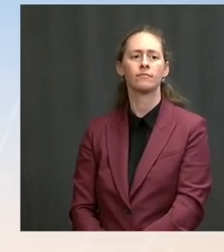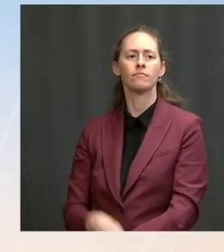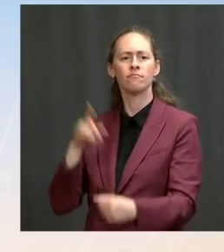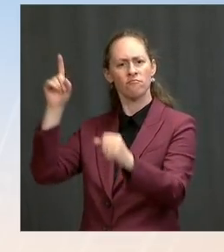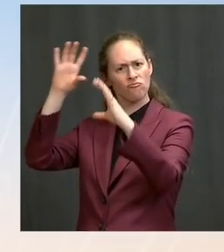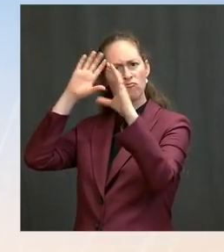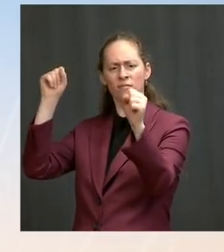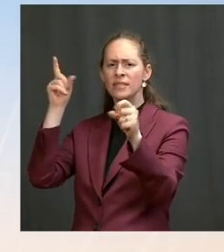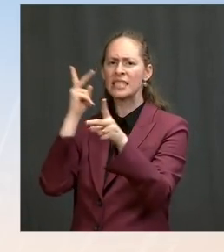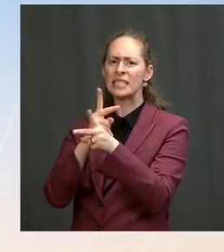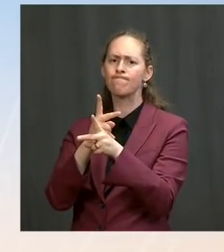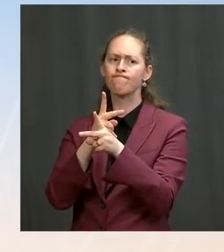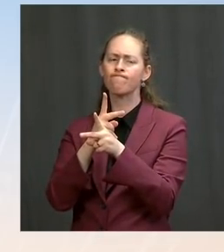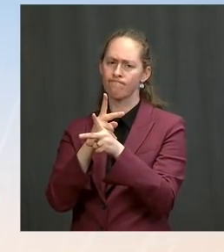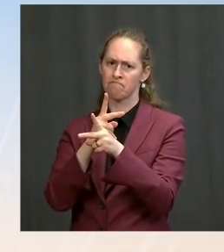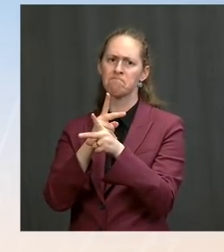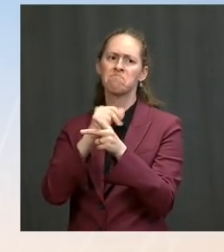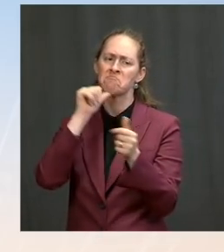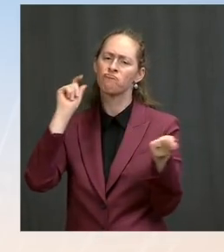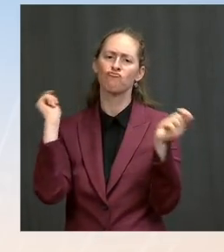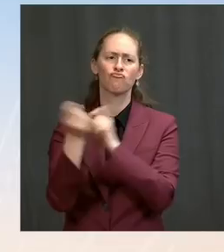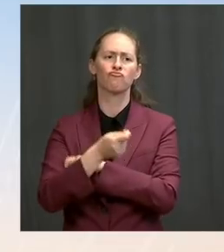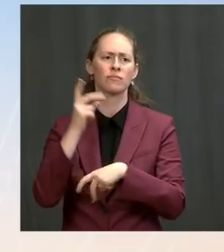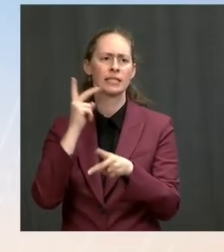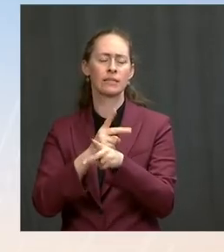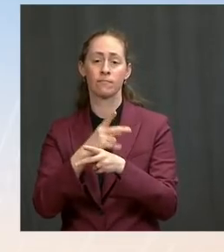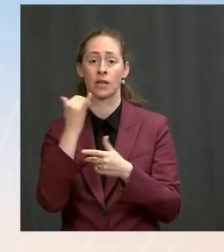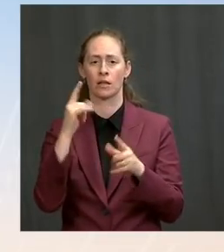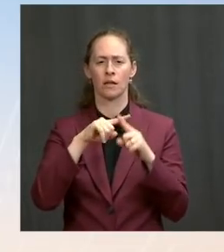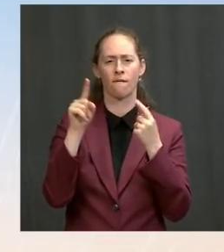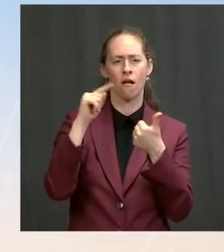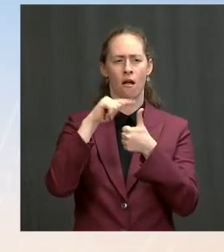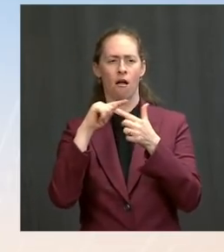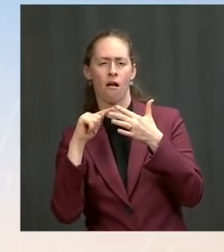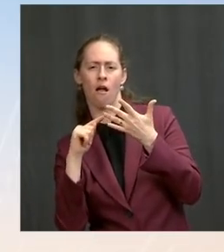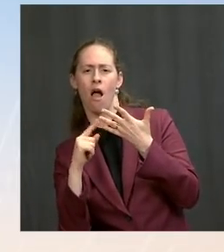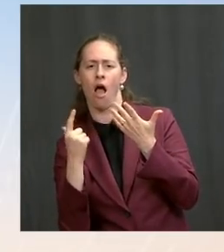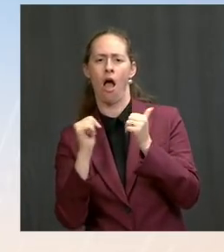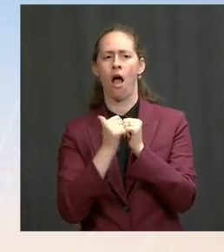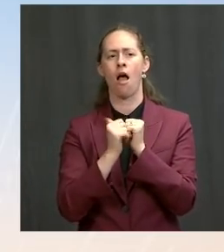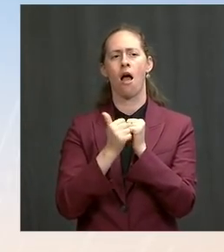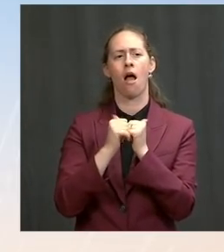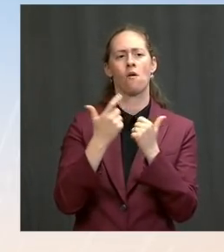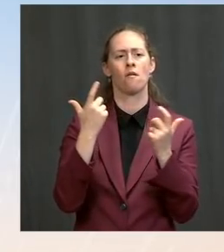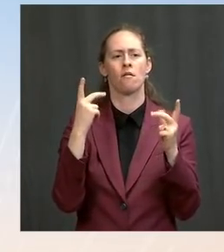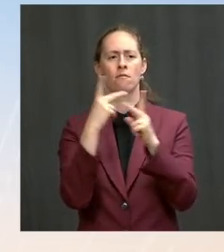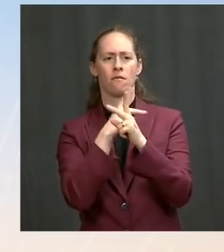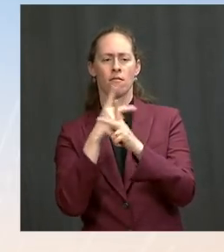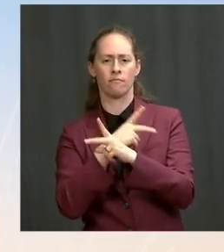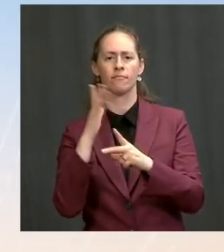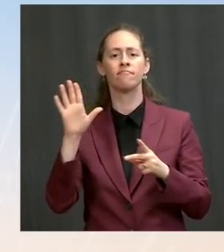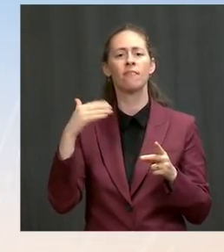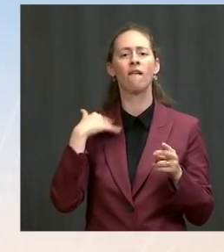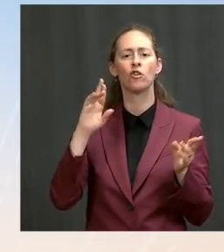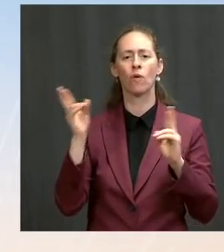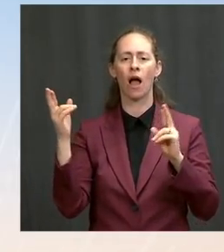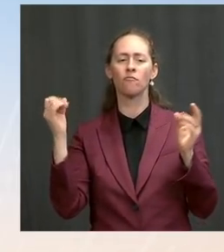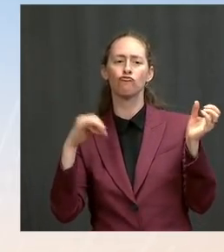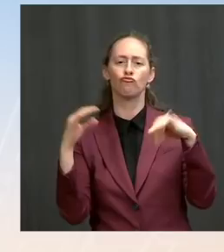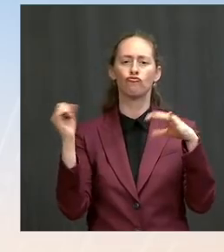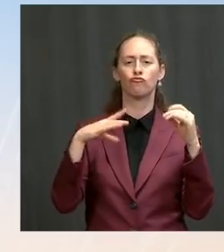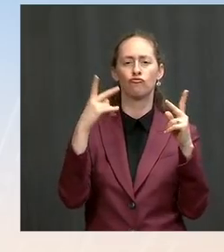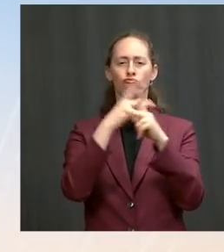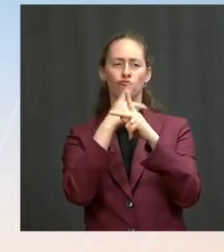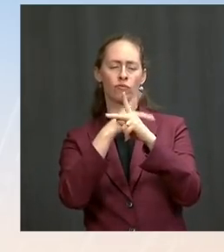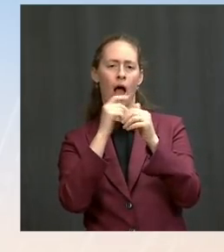is looking again at all of the suite of options that he has from a toolbox perspective to pursue the goals that he's laid out.